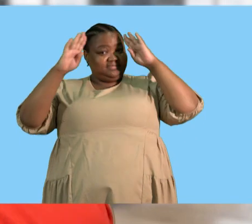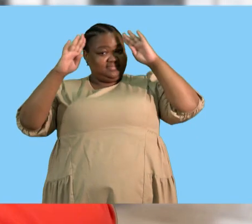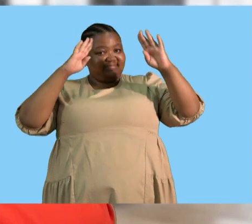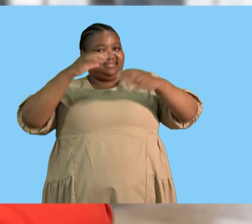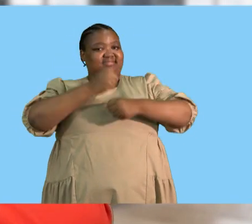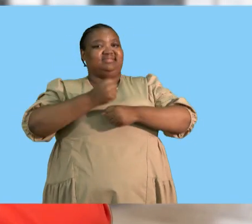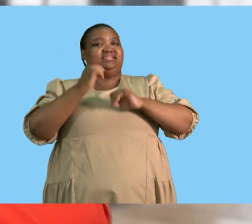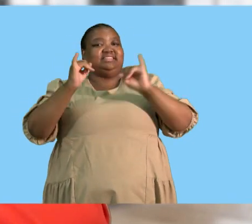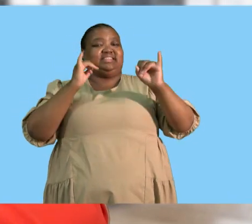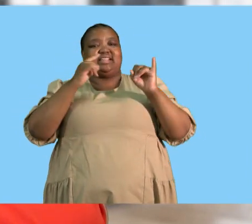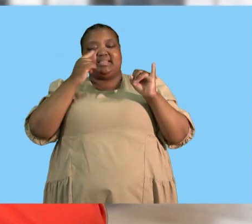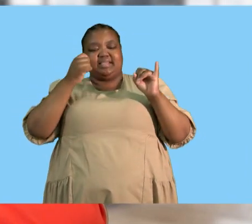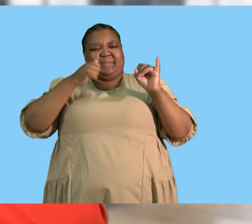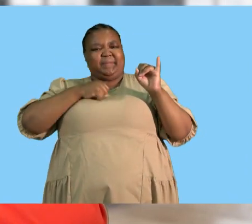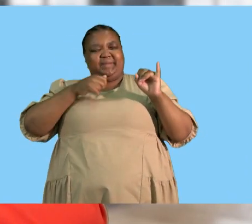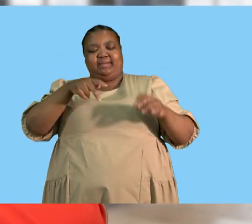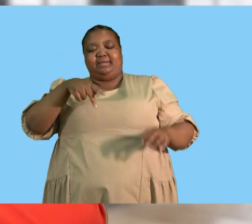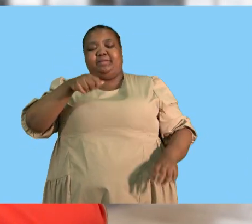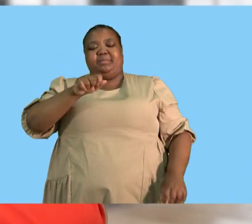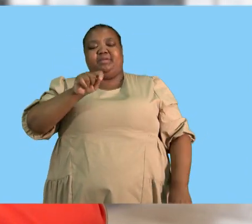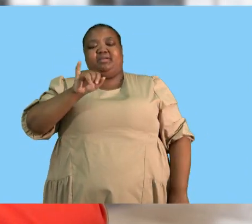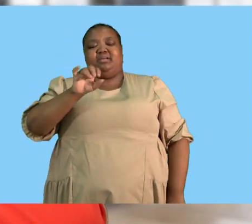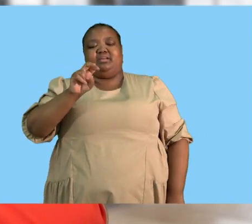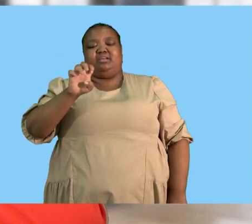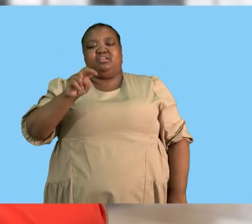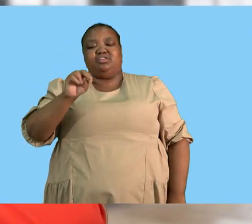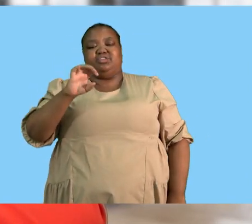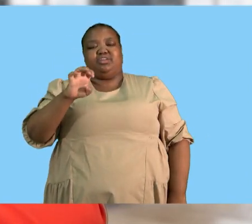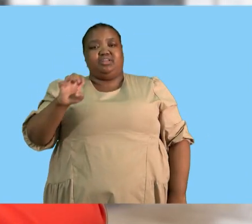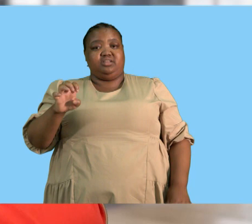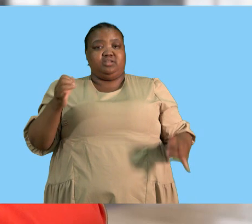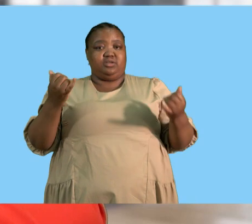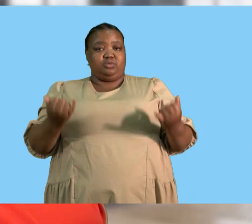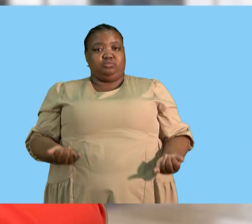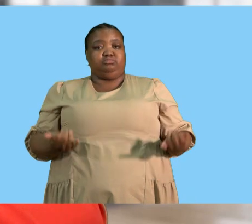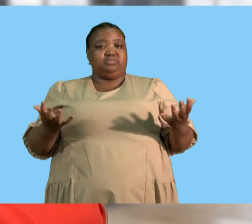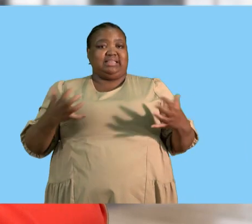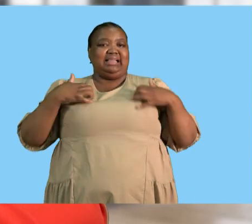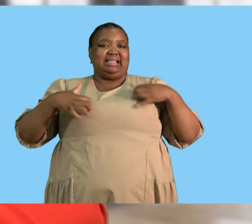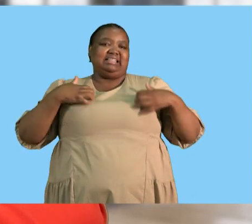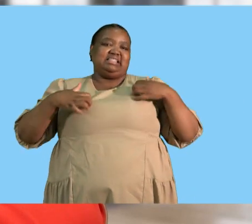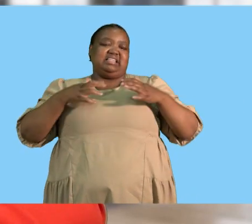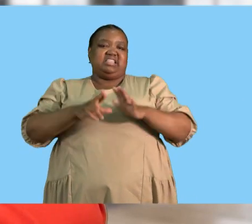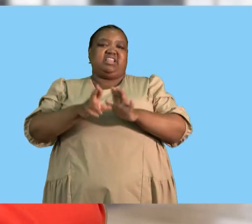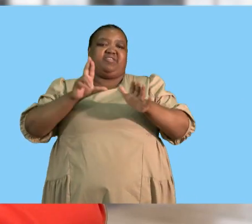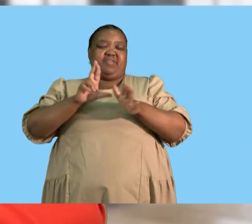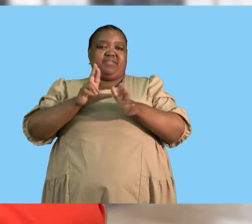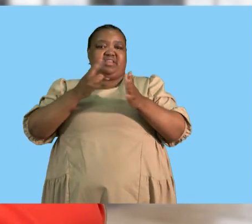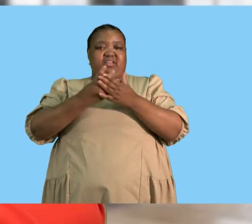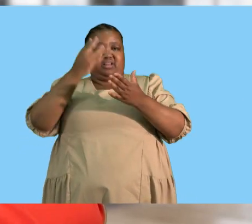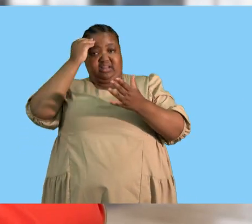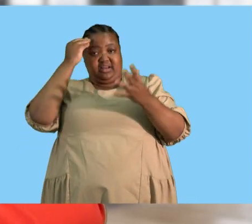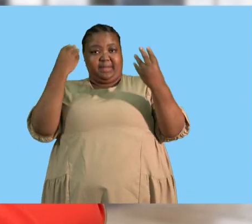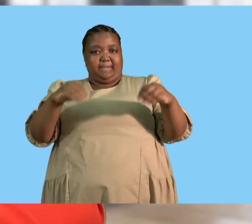Good day, grade 11s. My name is Patience Ngobeni, and I will be taking you through today's exciting revision lesson